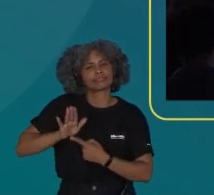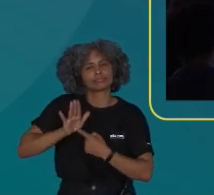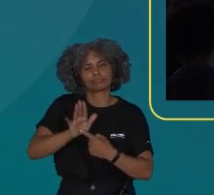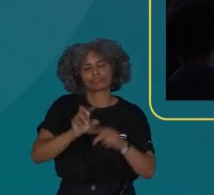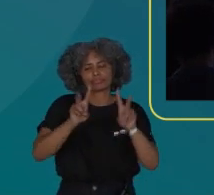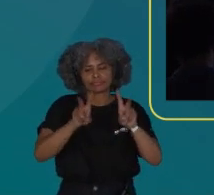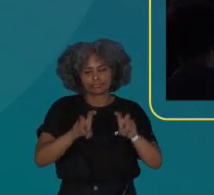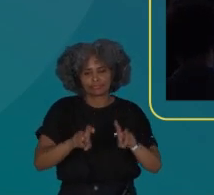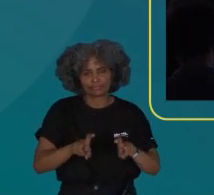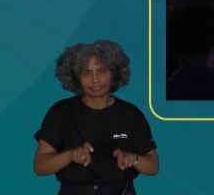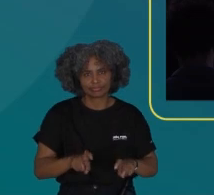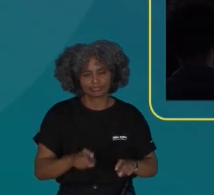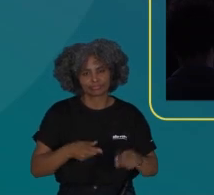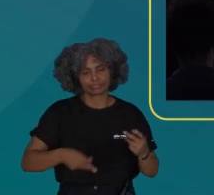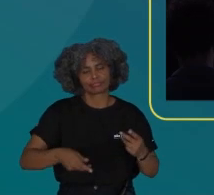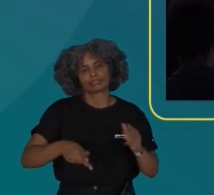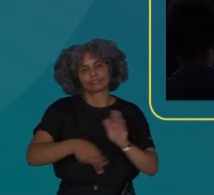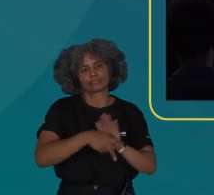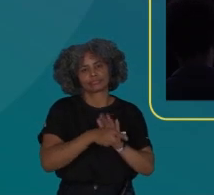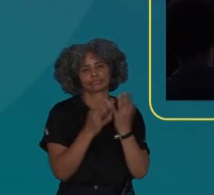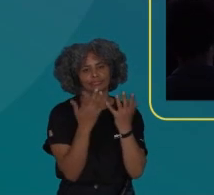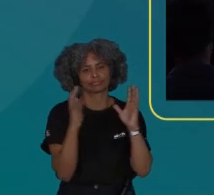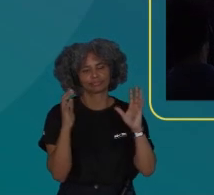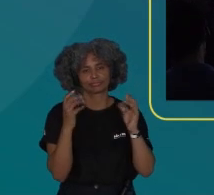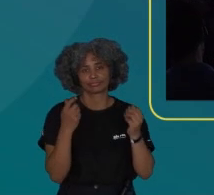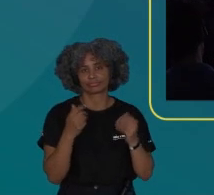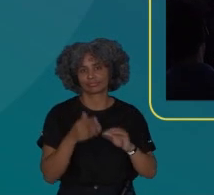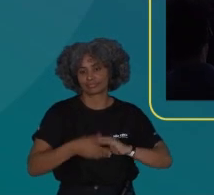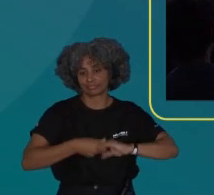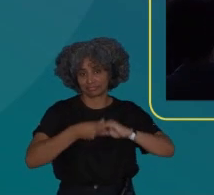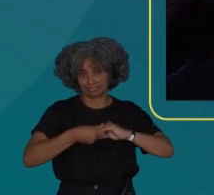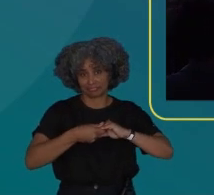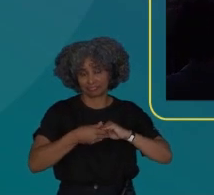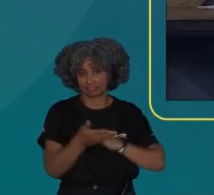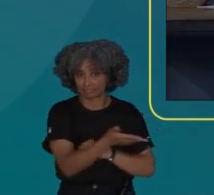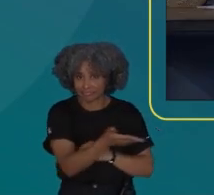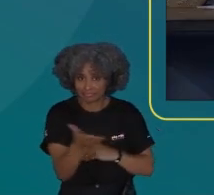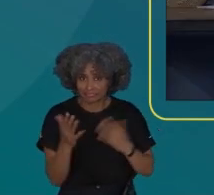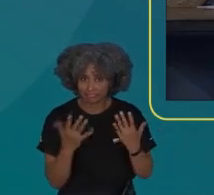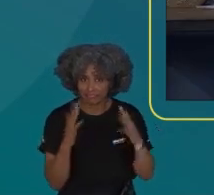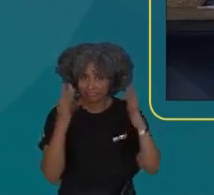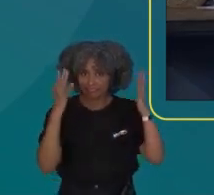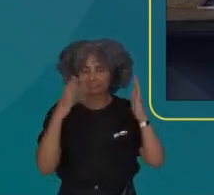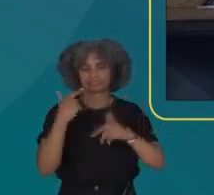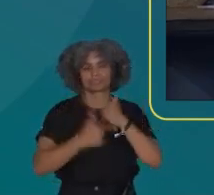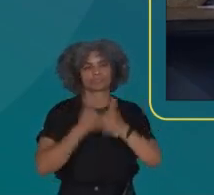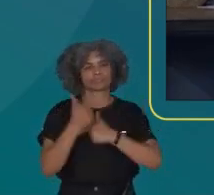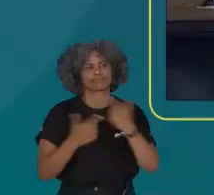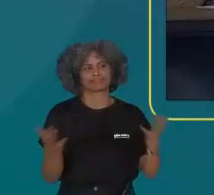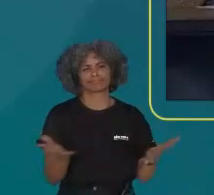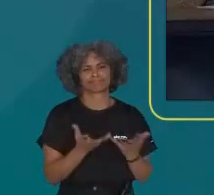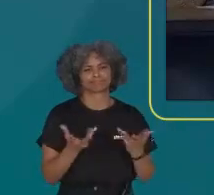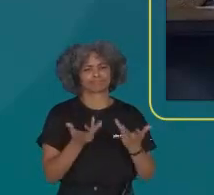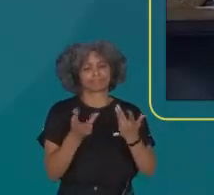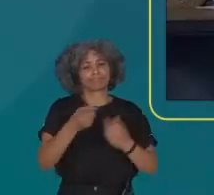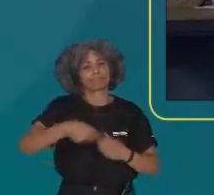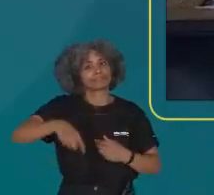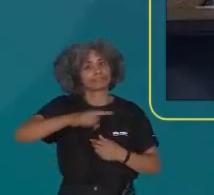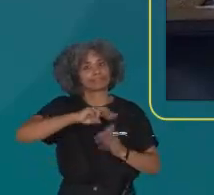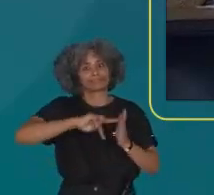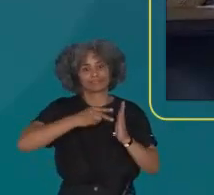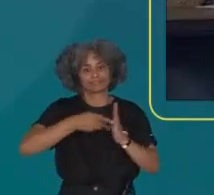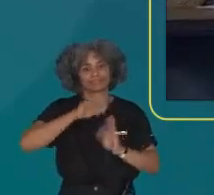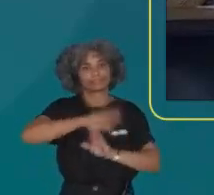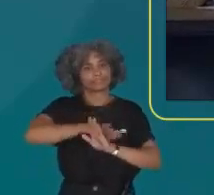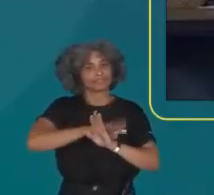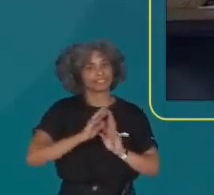to Montreal and the wonderful work you are doing. You are a beacon of hope and a highlight city for many, many other cities that they learn